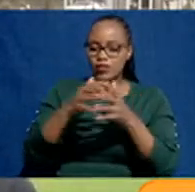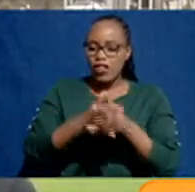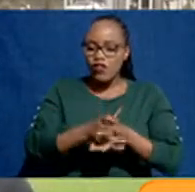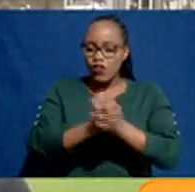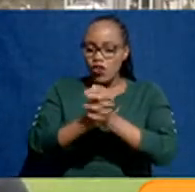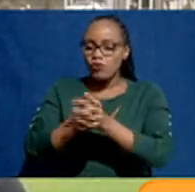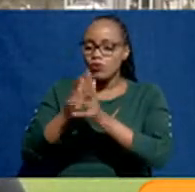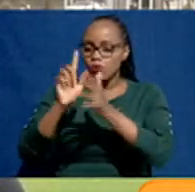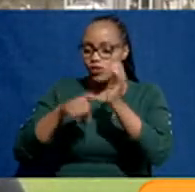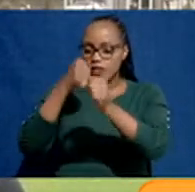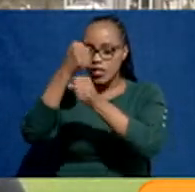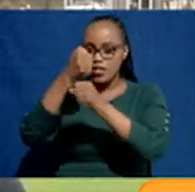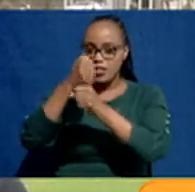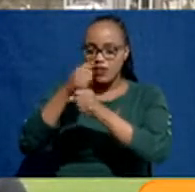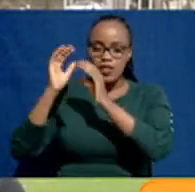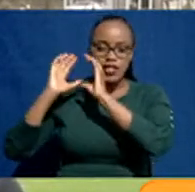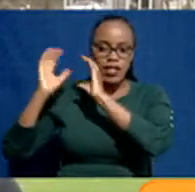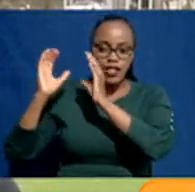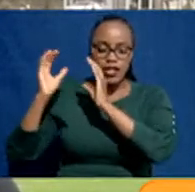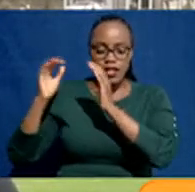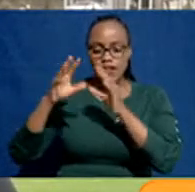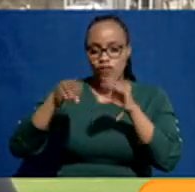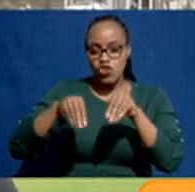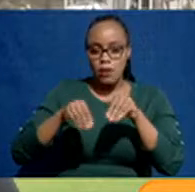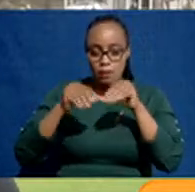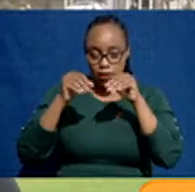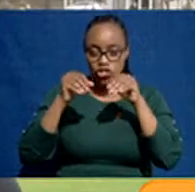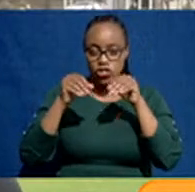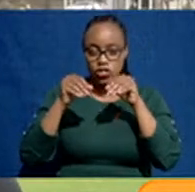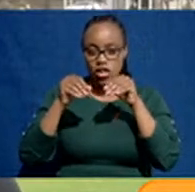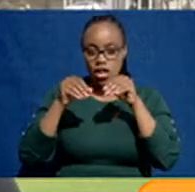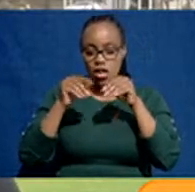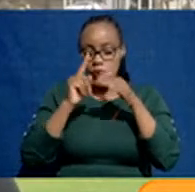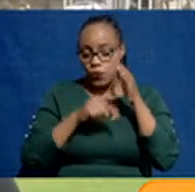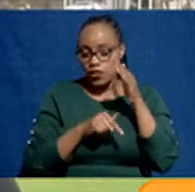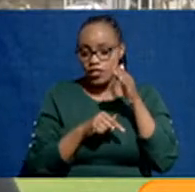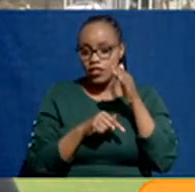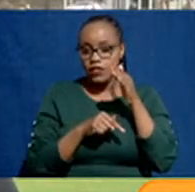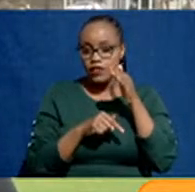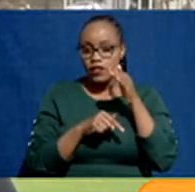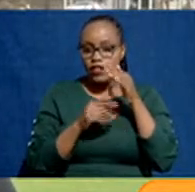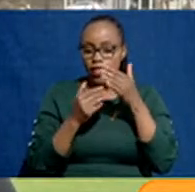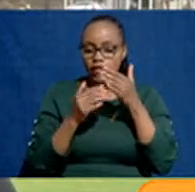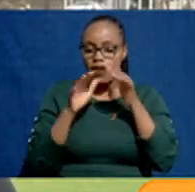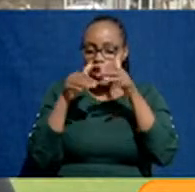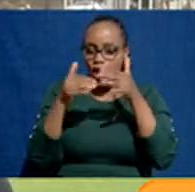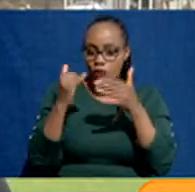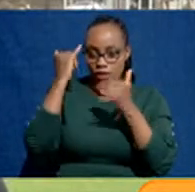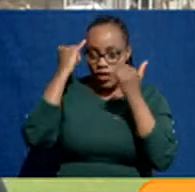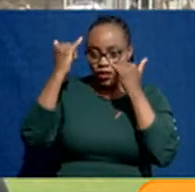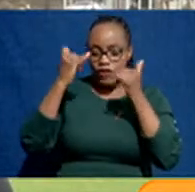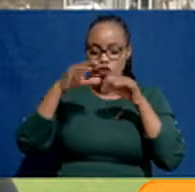on at the Kilifi beach was the tactical aspect of